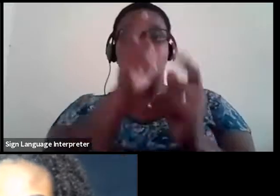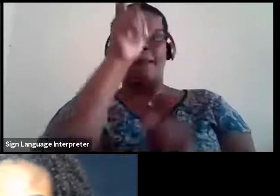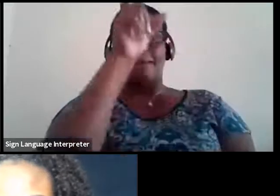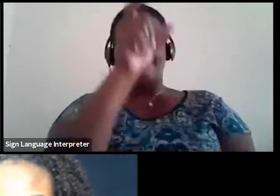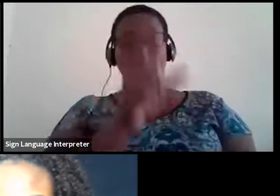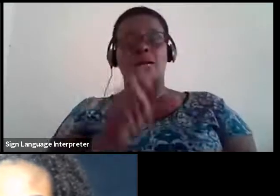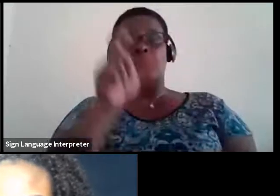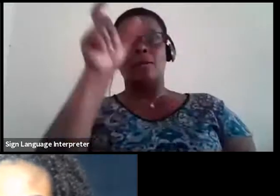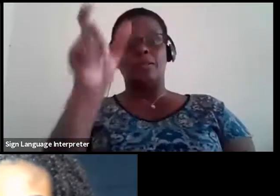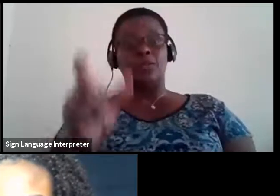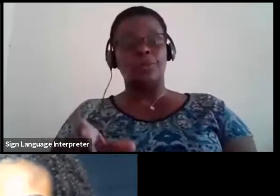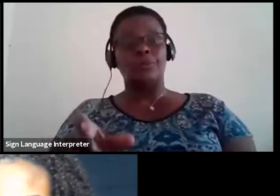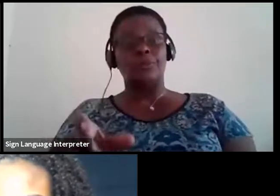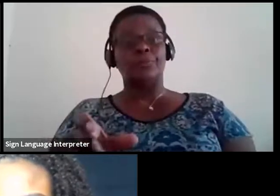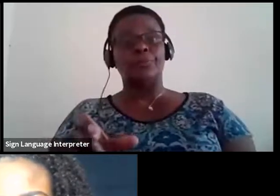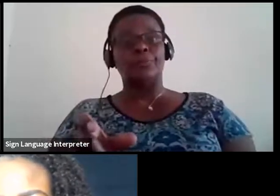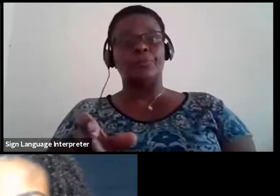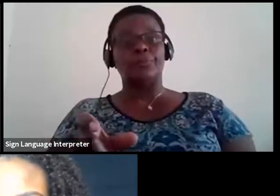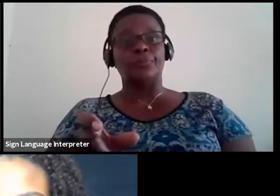to meet